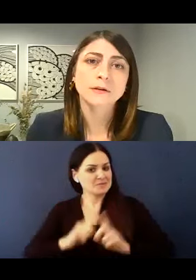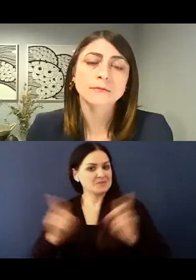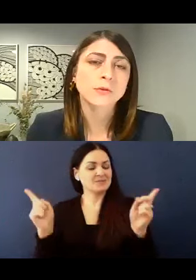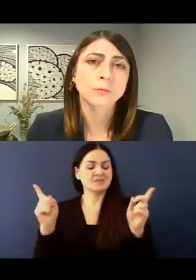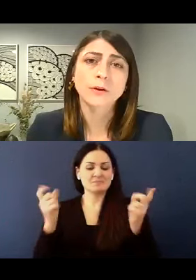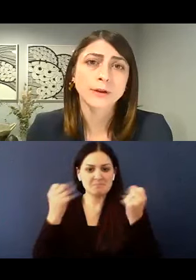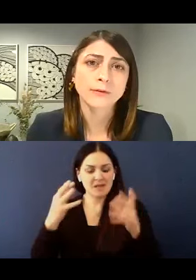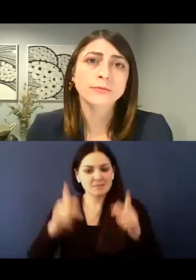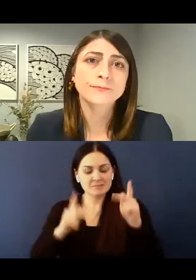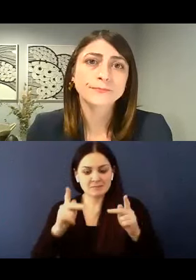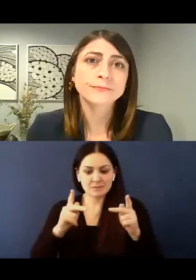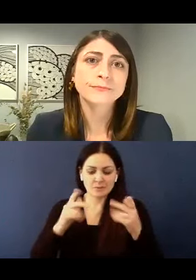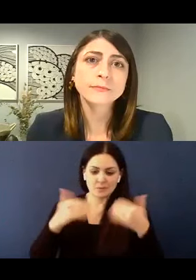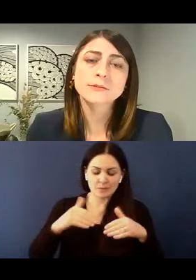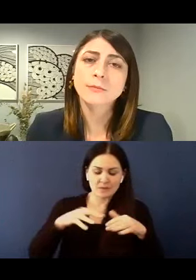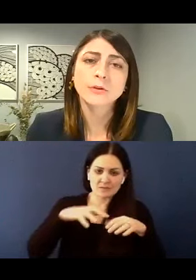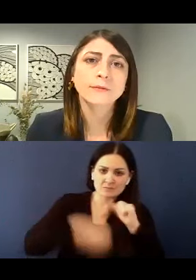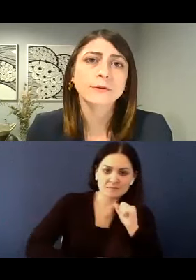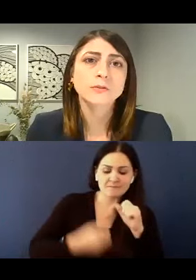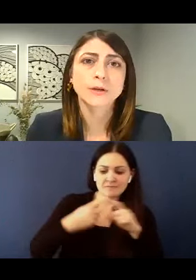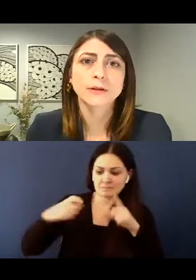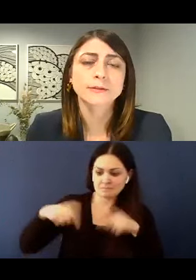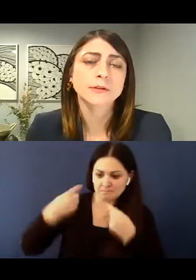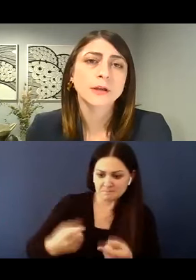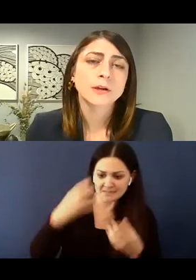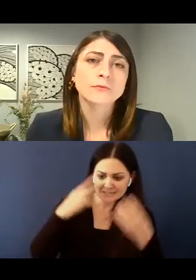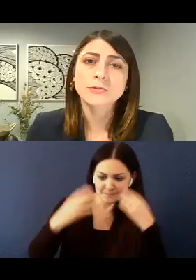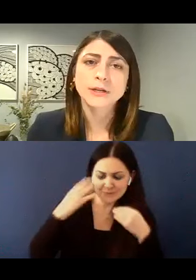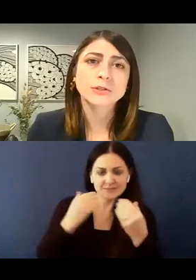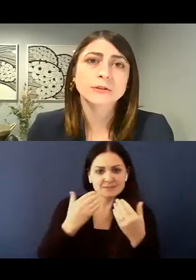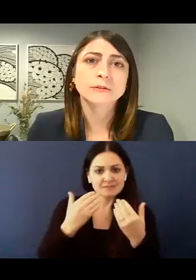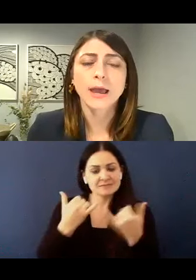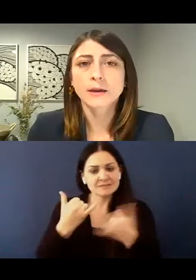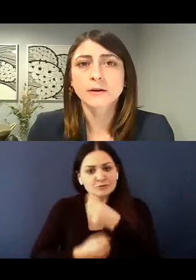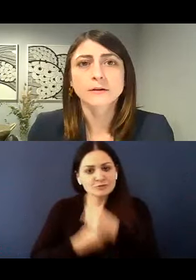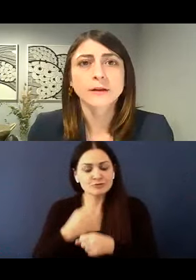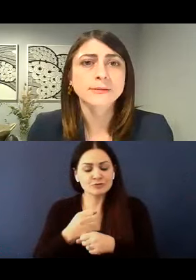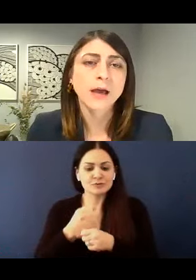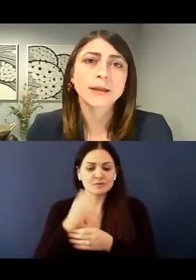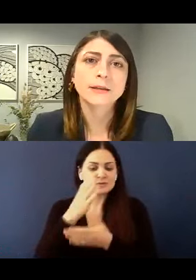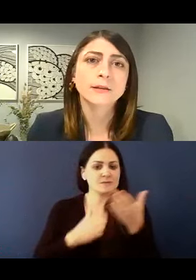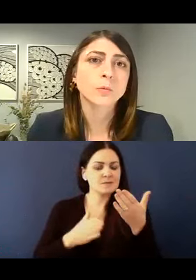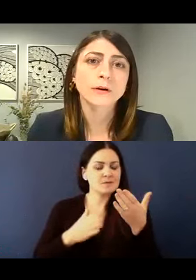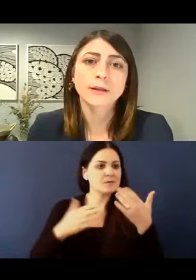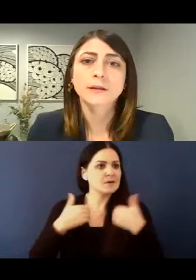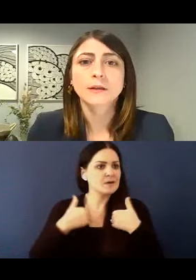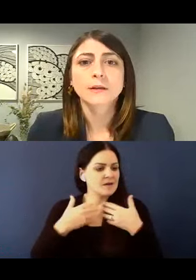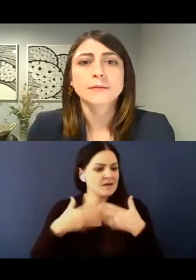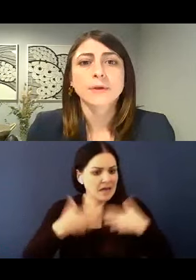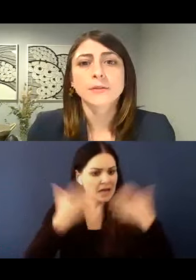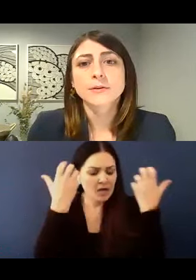this year, and so there will be grief. Some of you have experienced frustration, anger, anxiety, and